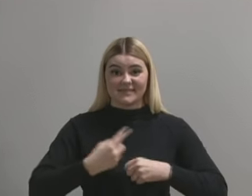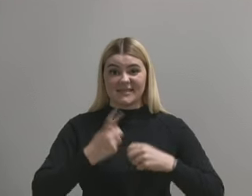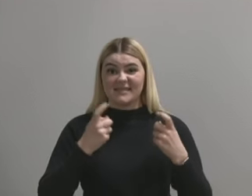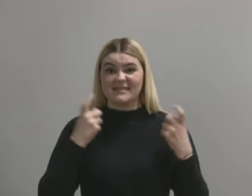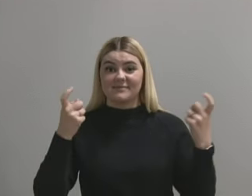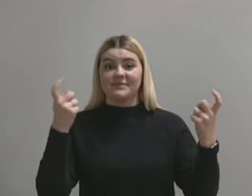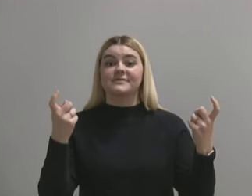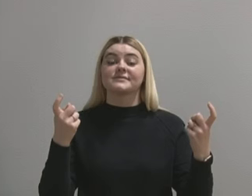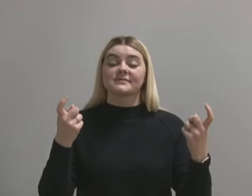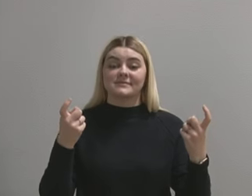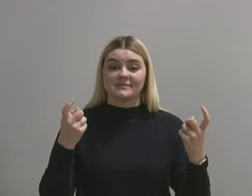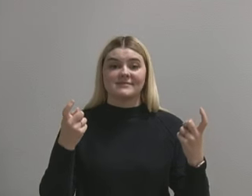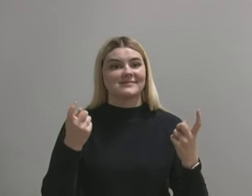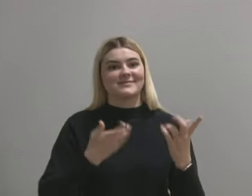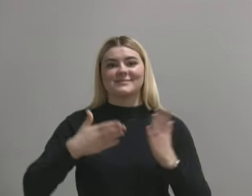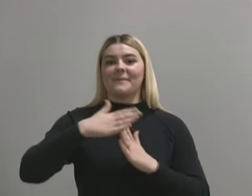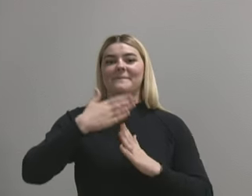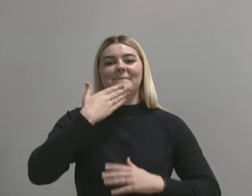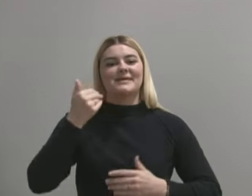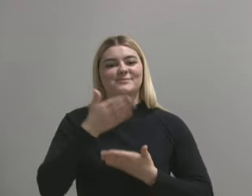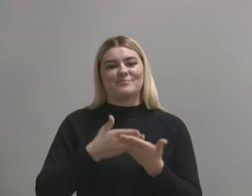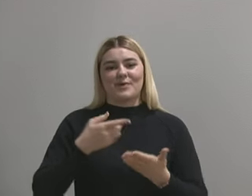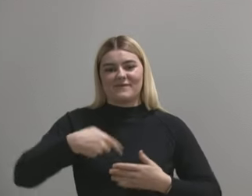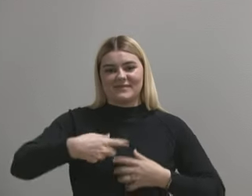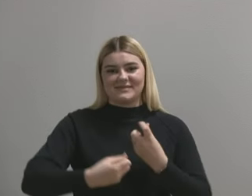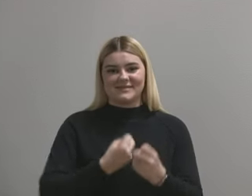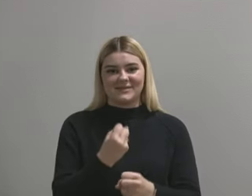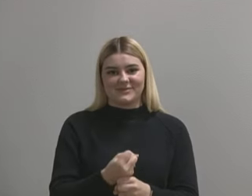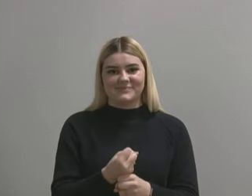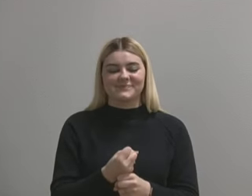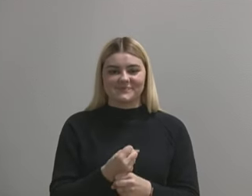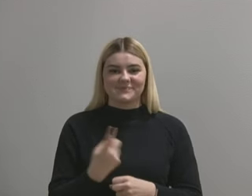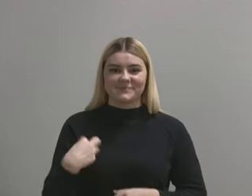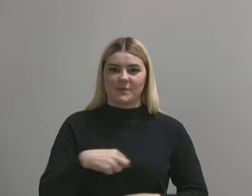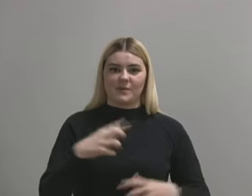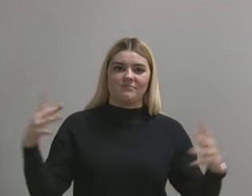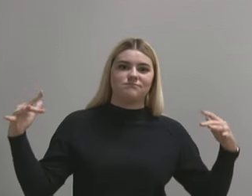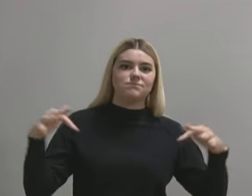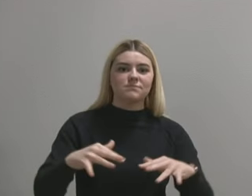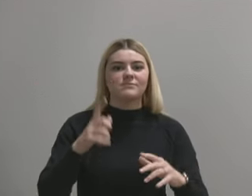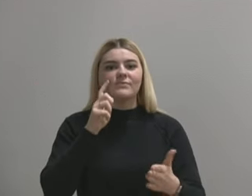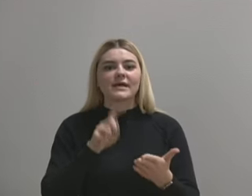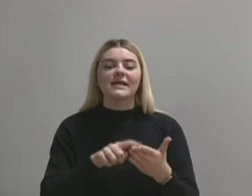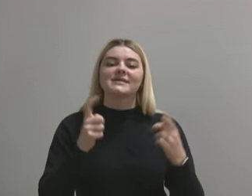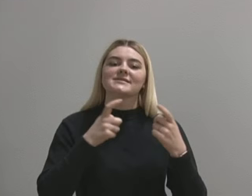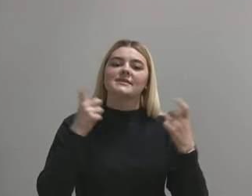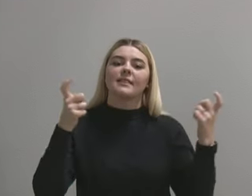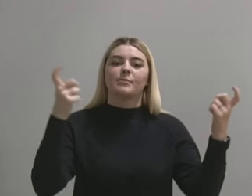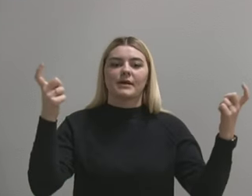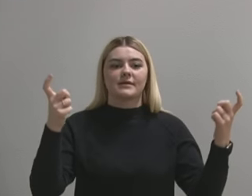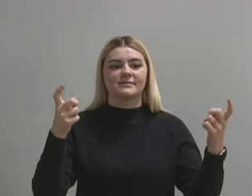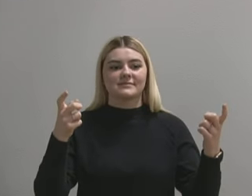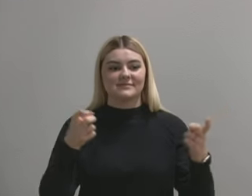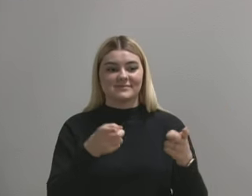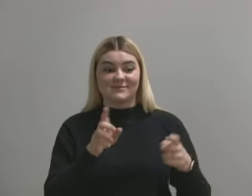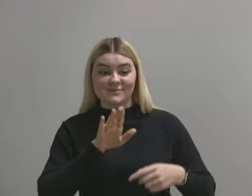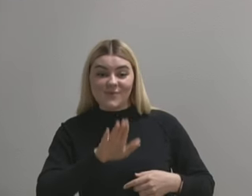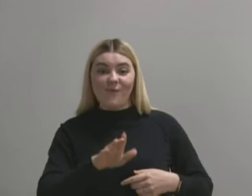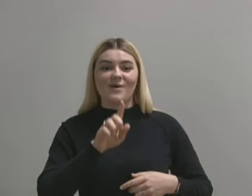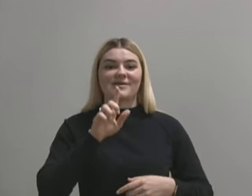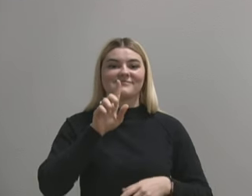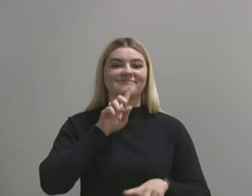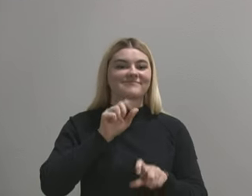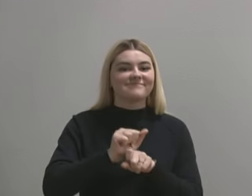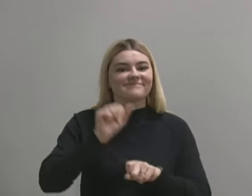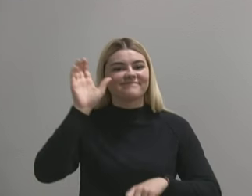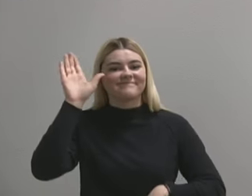commencement ceremony, it's the highlight of the academic calendar. We gather to recognize and celebrate your